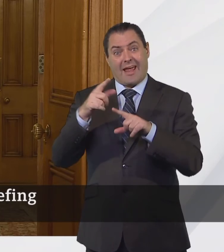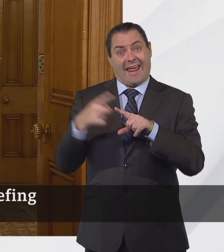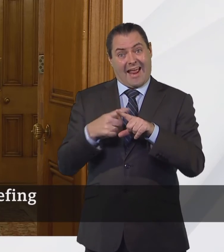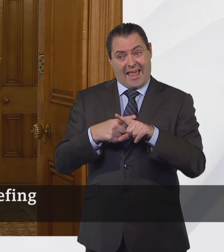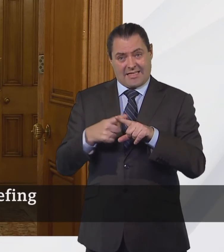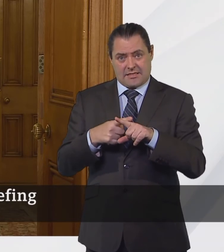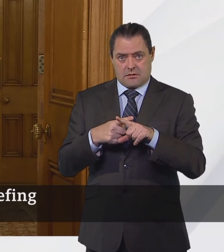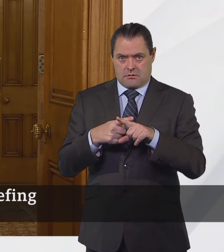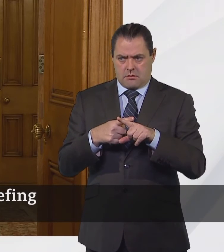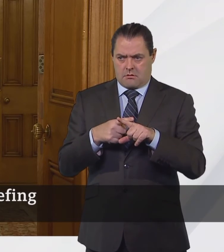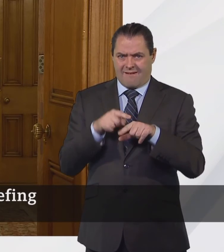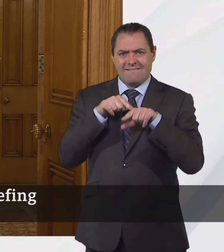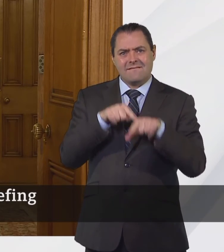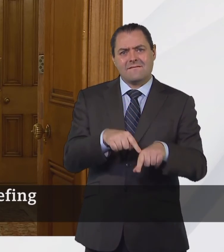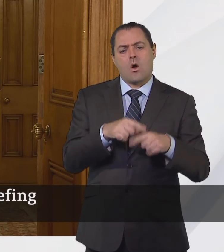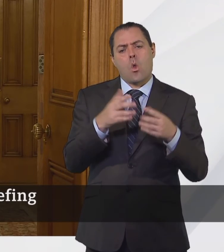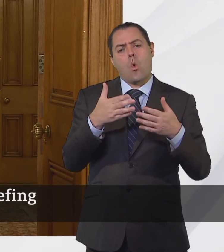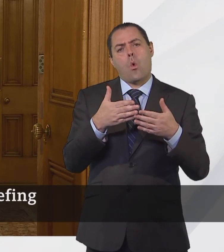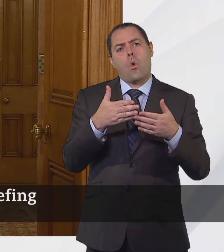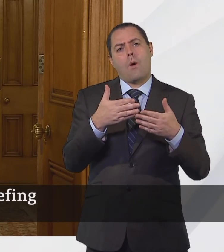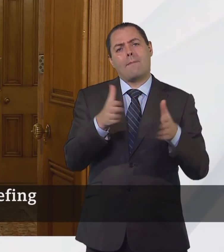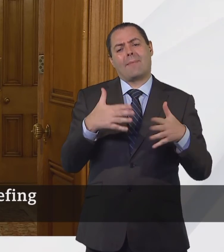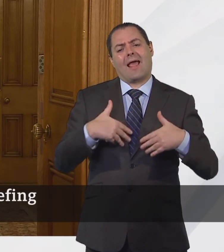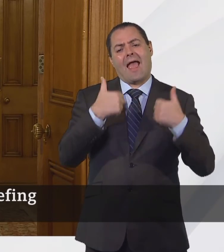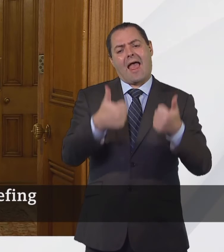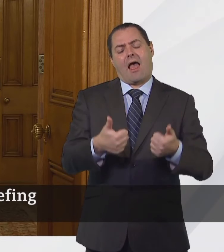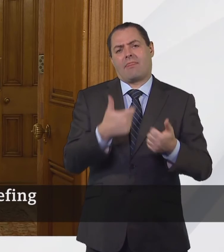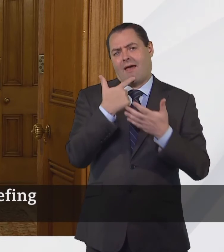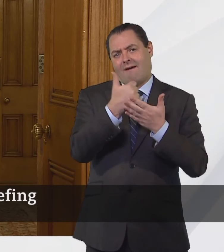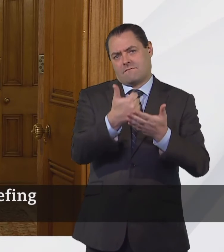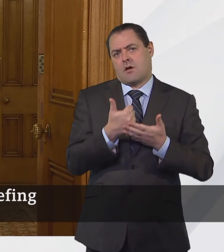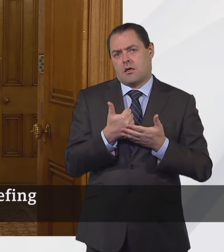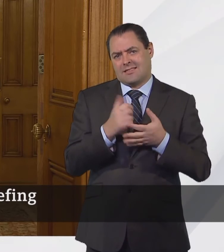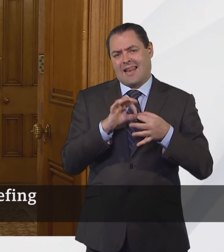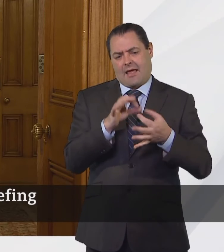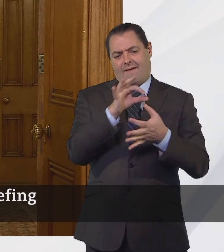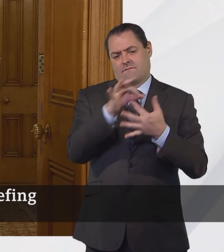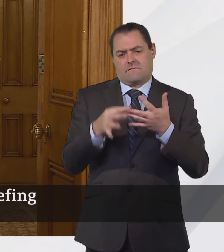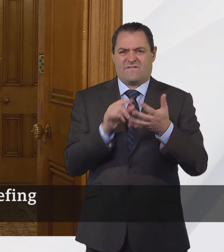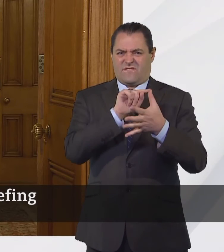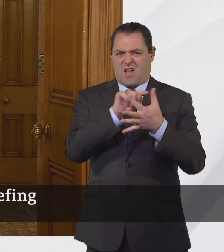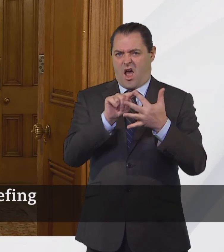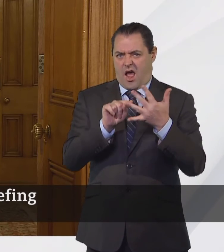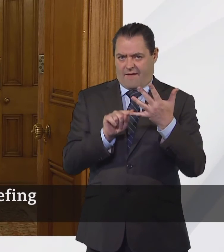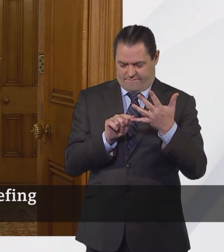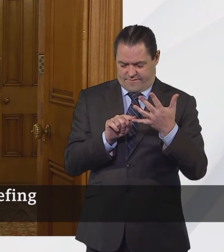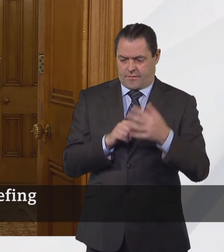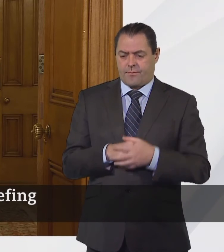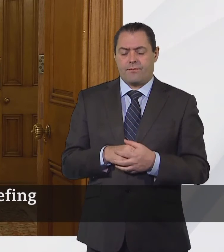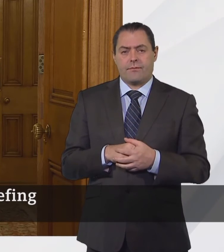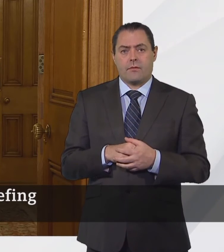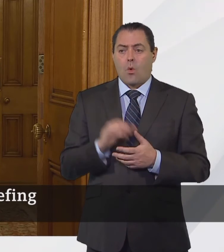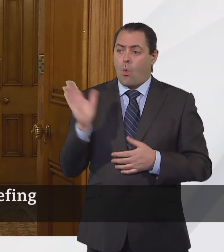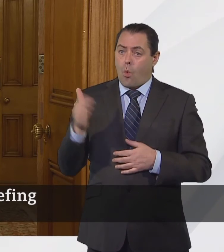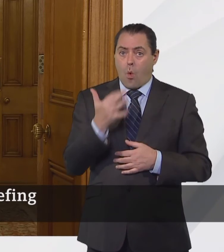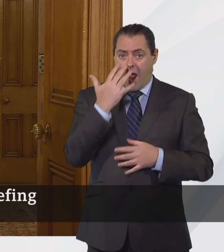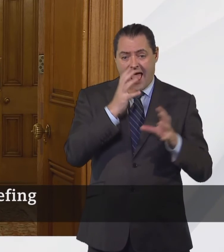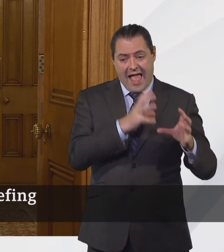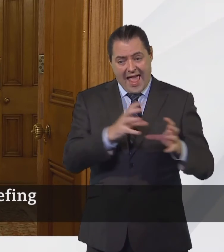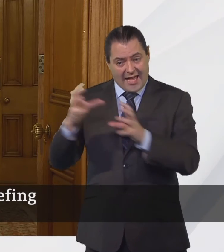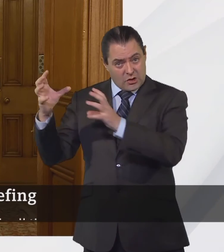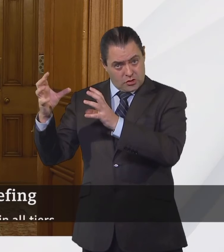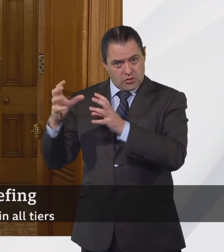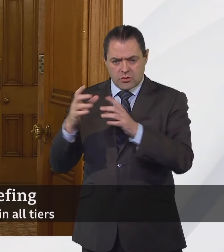public health advice according to 5 indicators. Cases across all ages, especially the